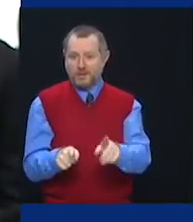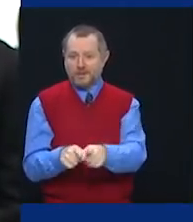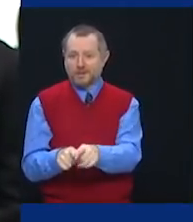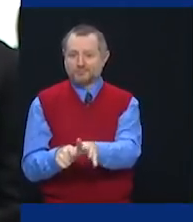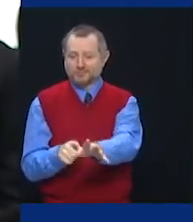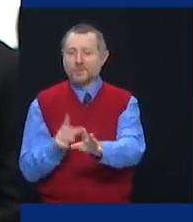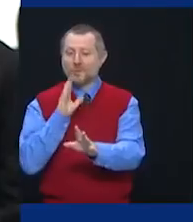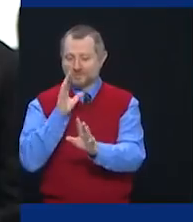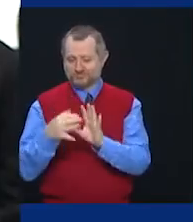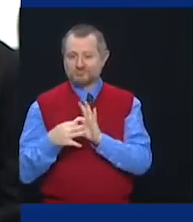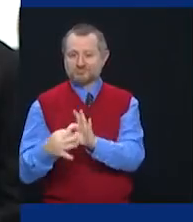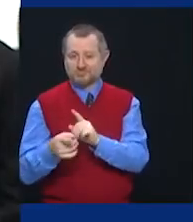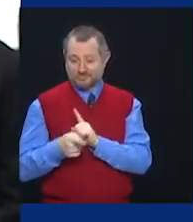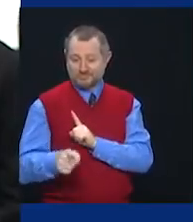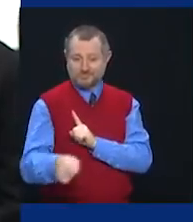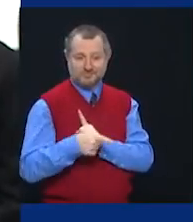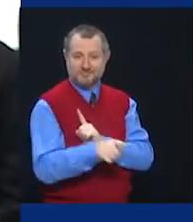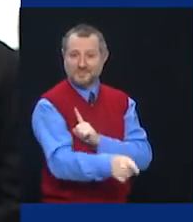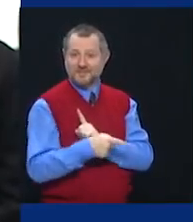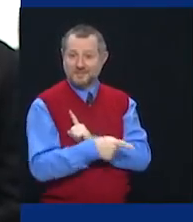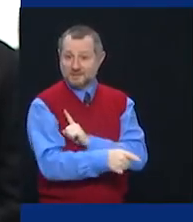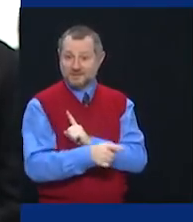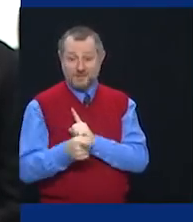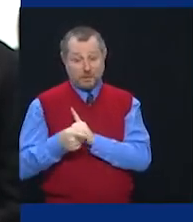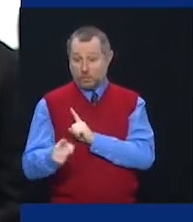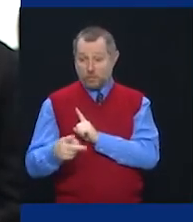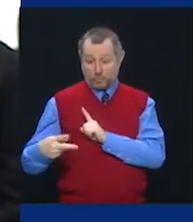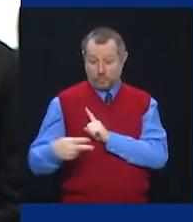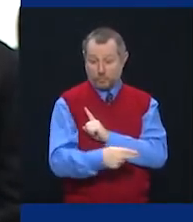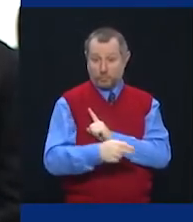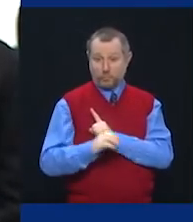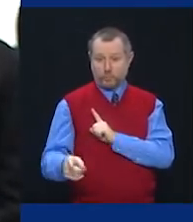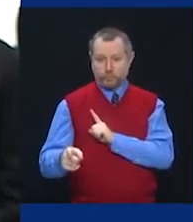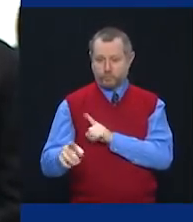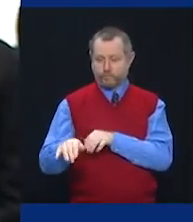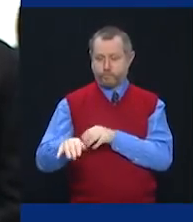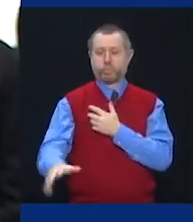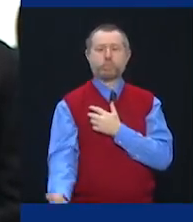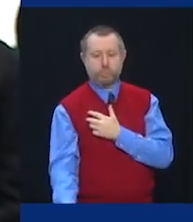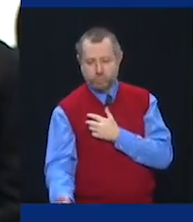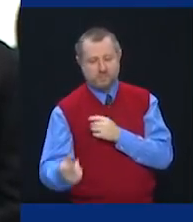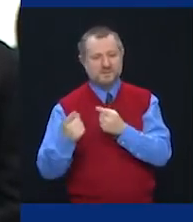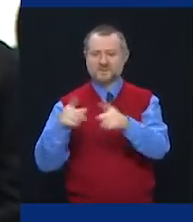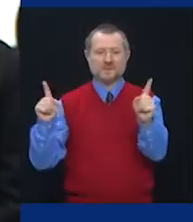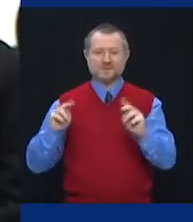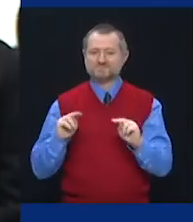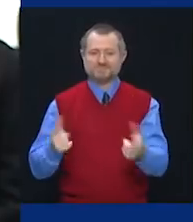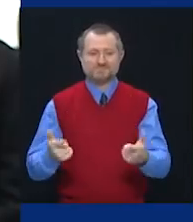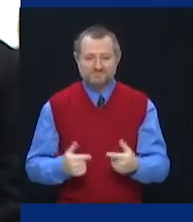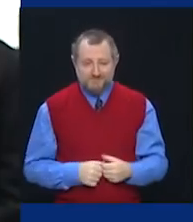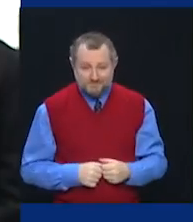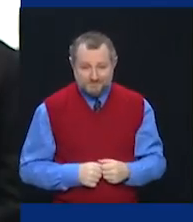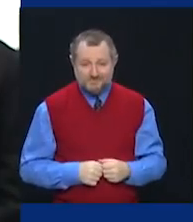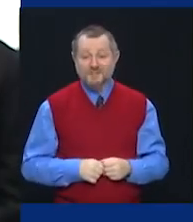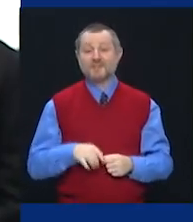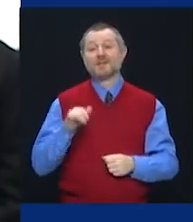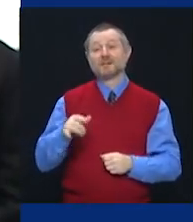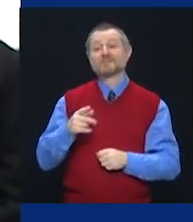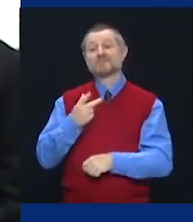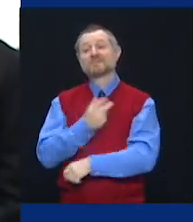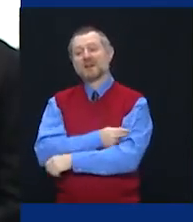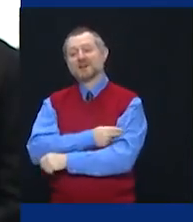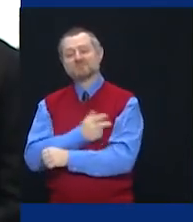fruit. Apart from me, you cannot do anything. The vaccine is safe,